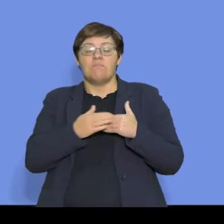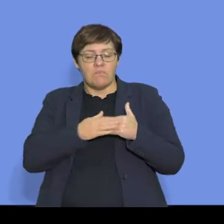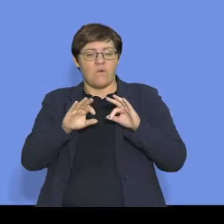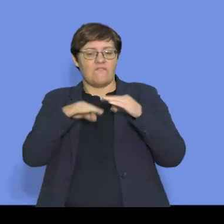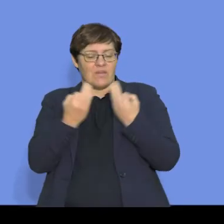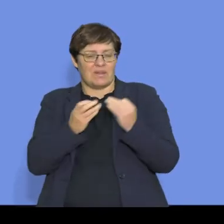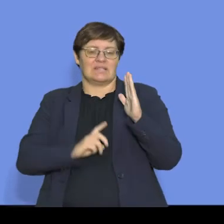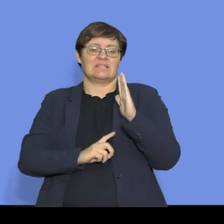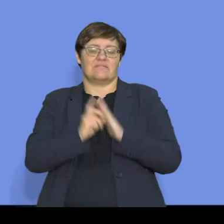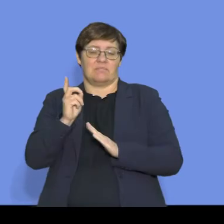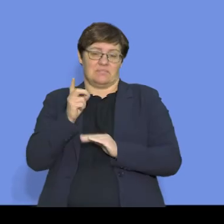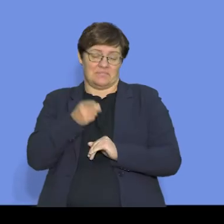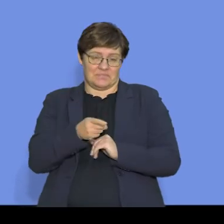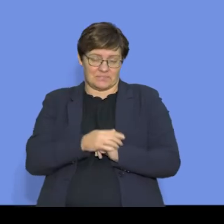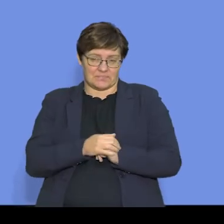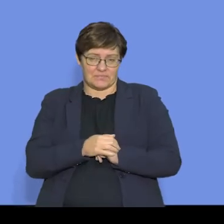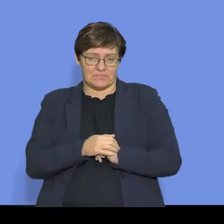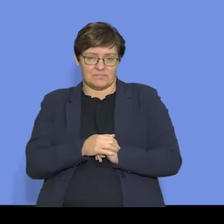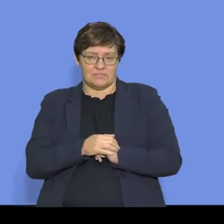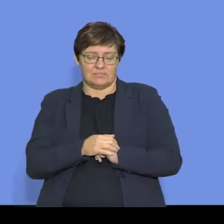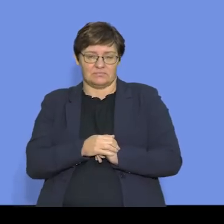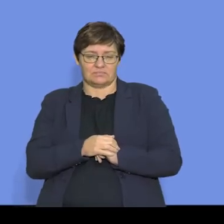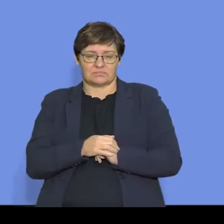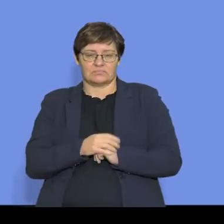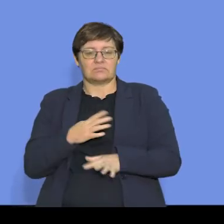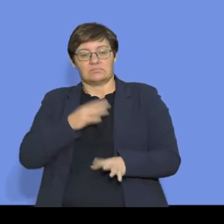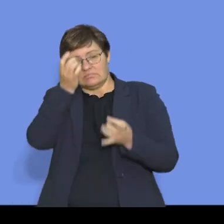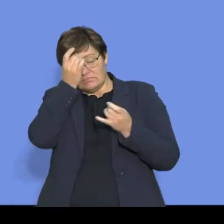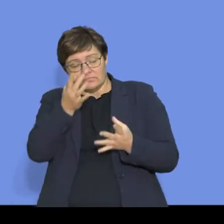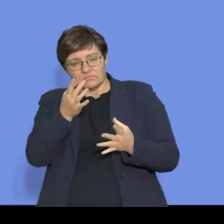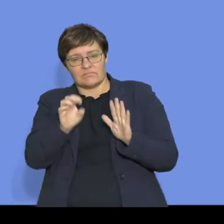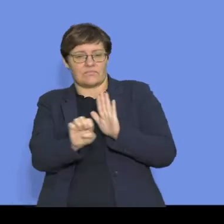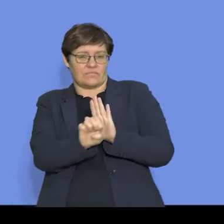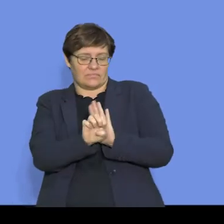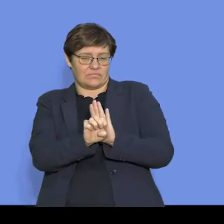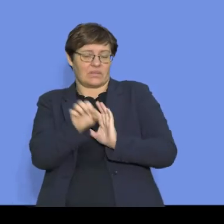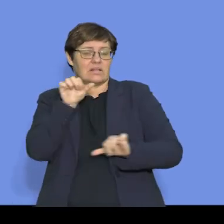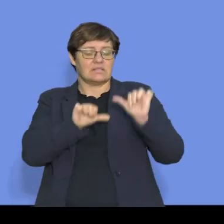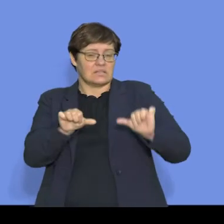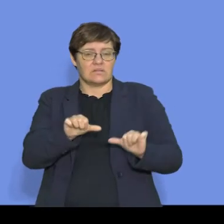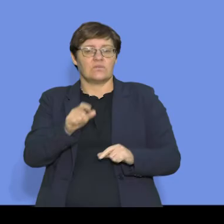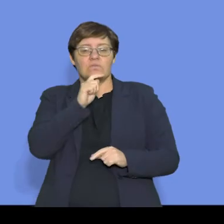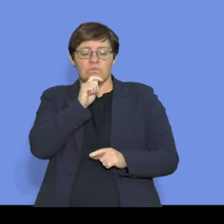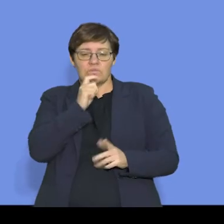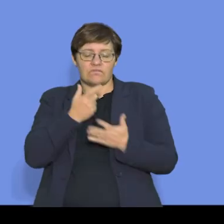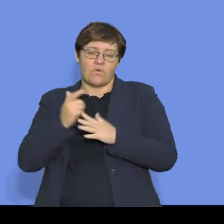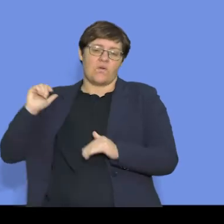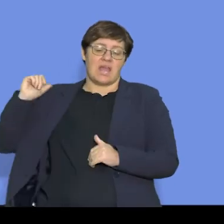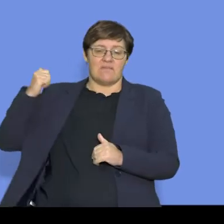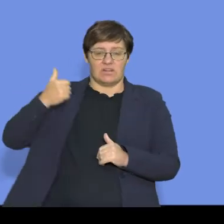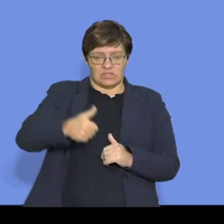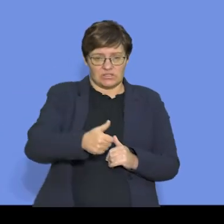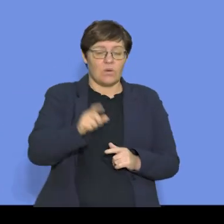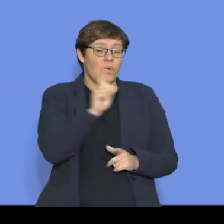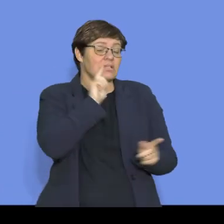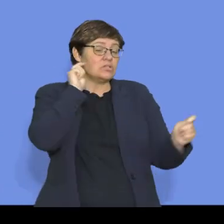more families must have developed, and that is one of the pieces of evidence which scientists use for the evolution,